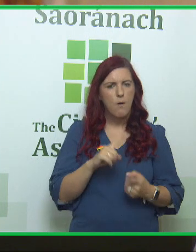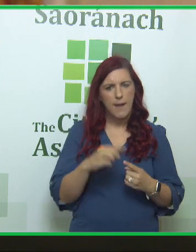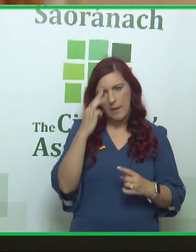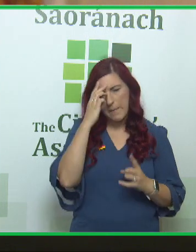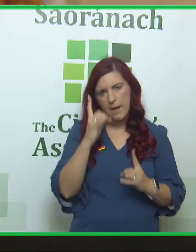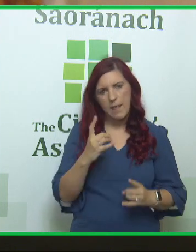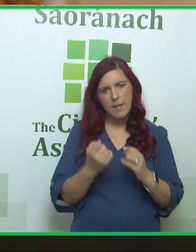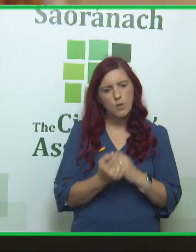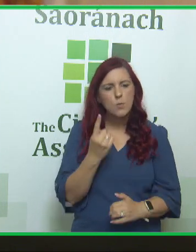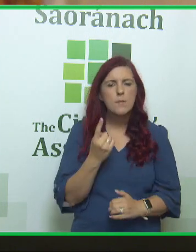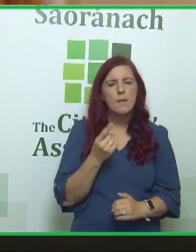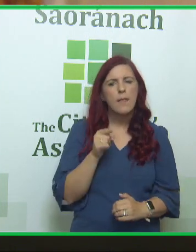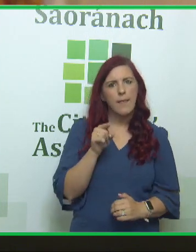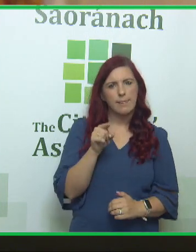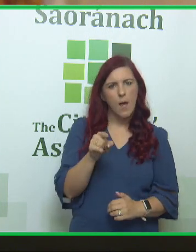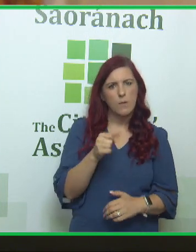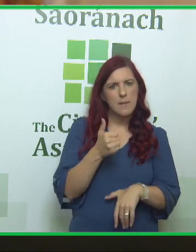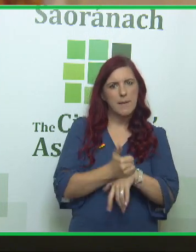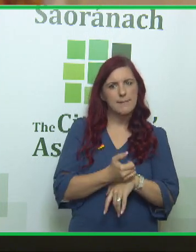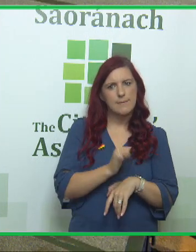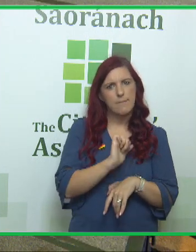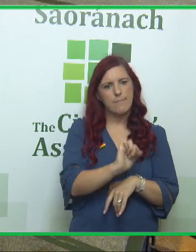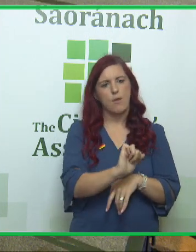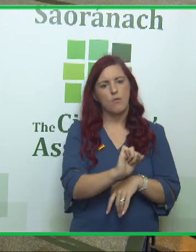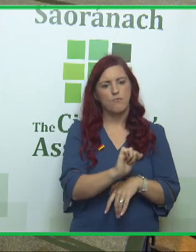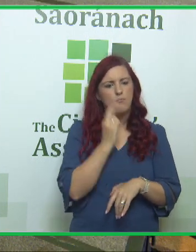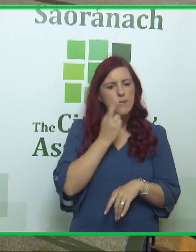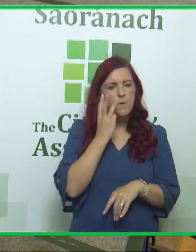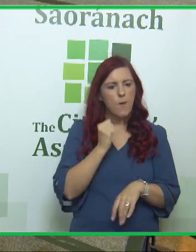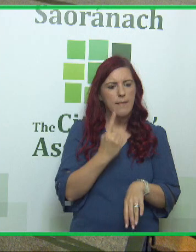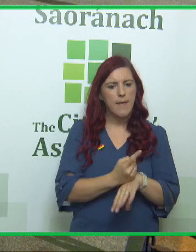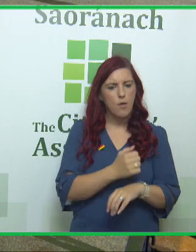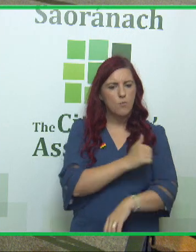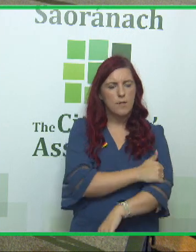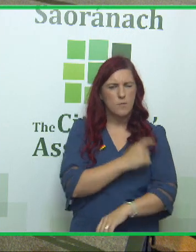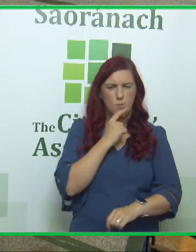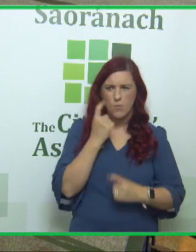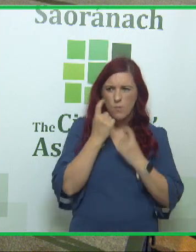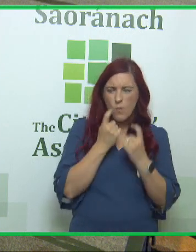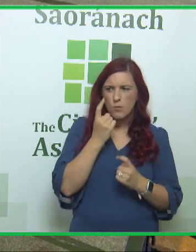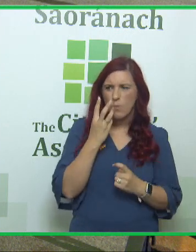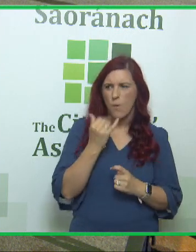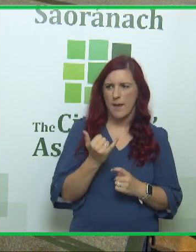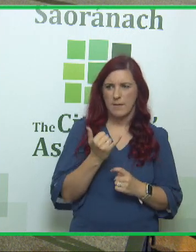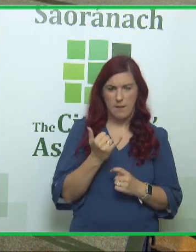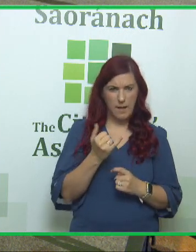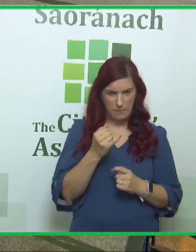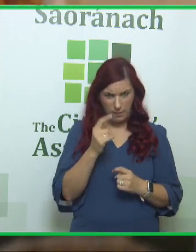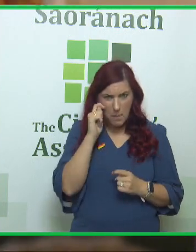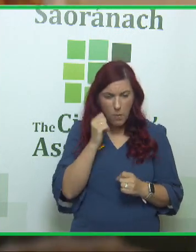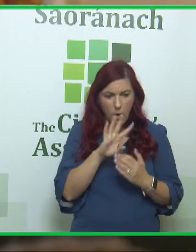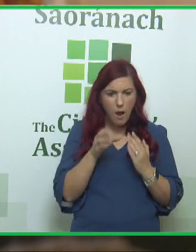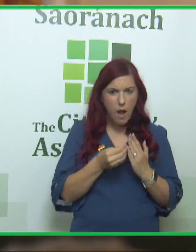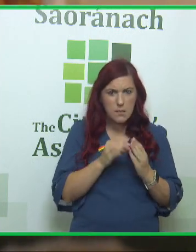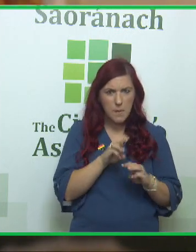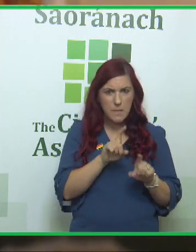health issues, and that was the basis of their reason for being in prison. So I would, with the cost of it as well, and where you